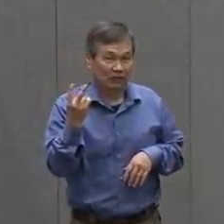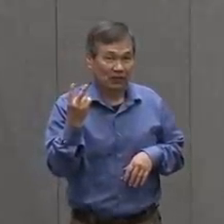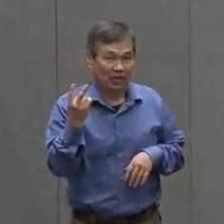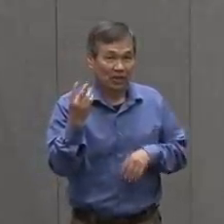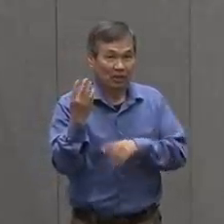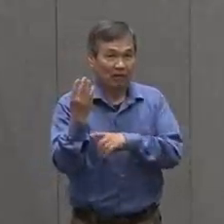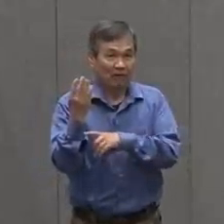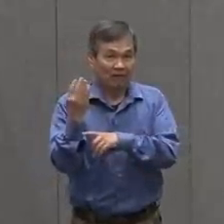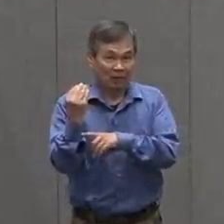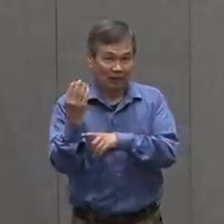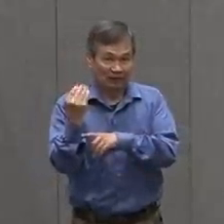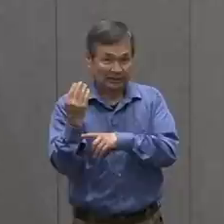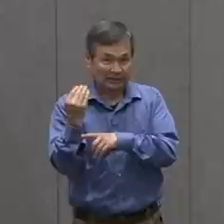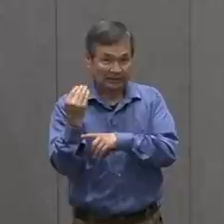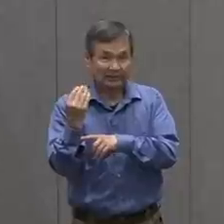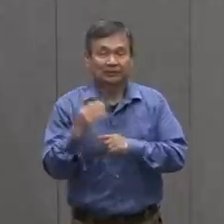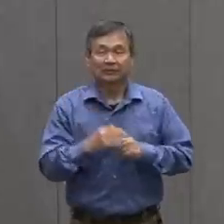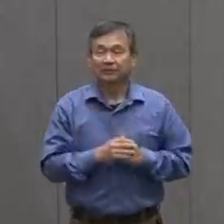14,